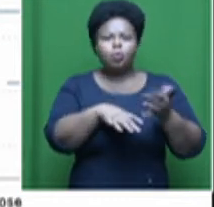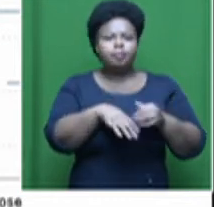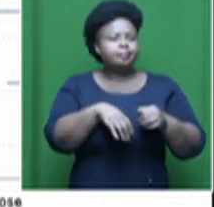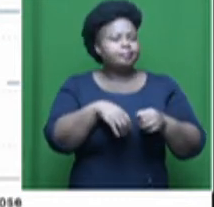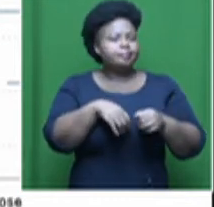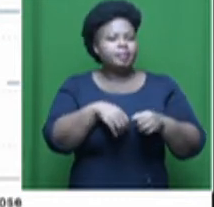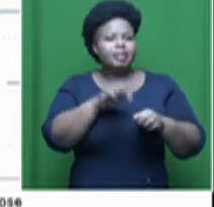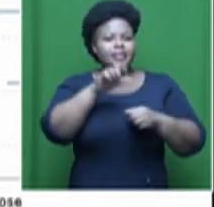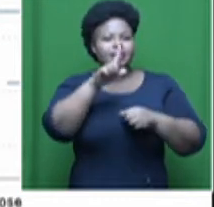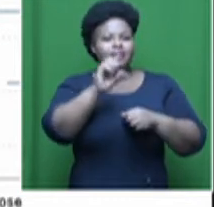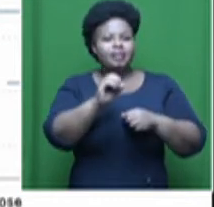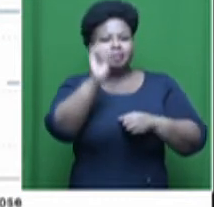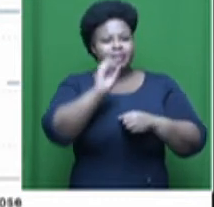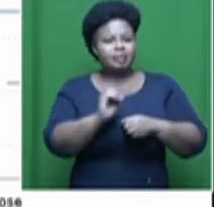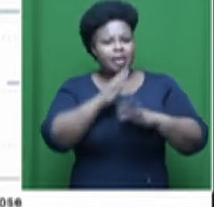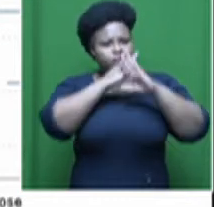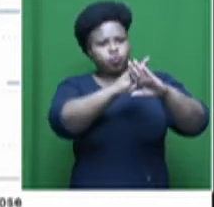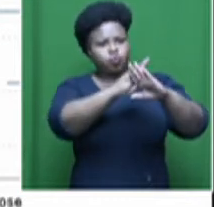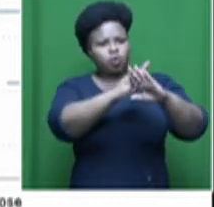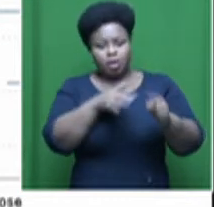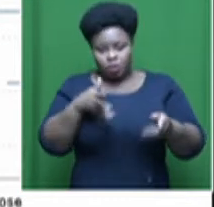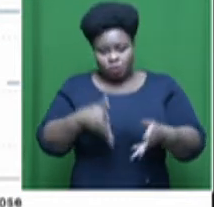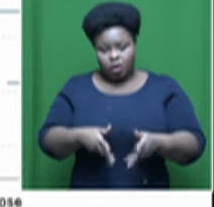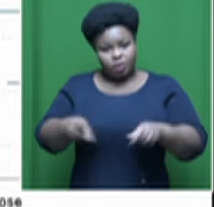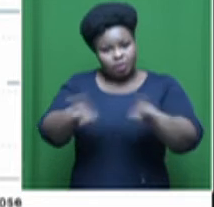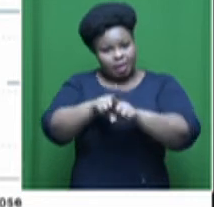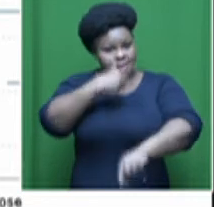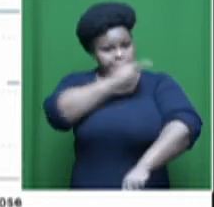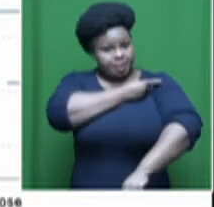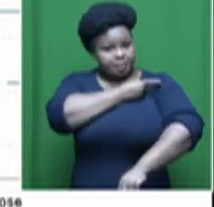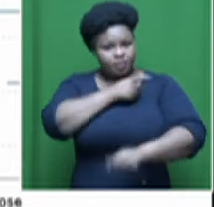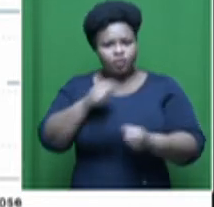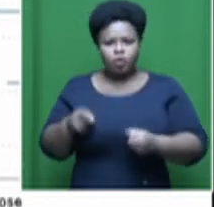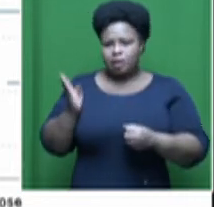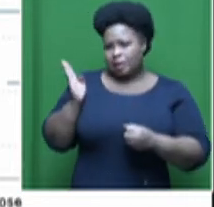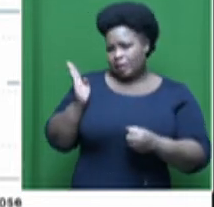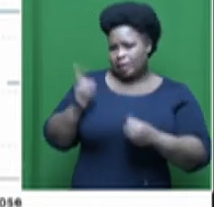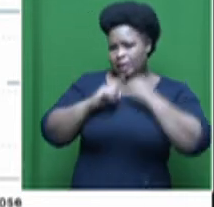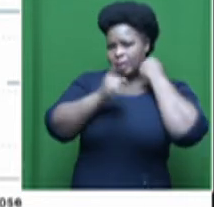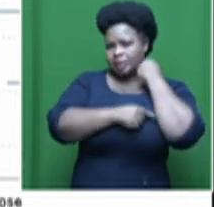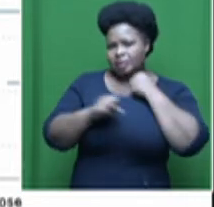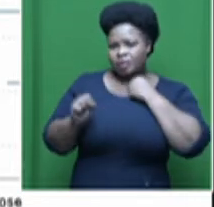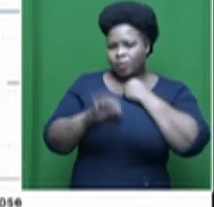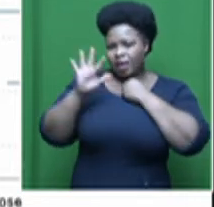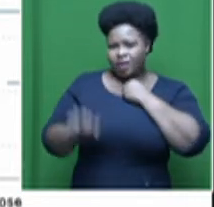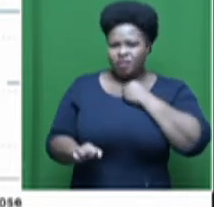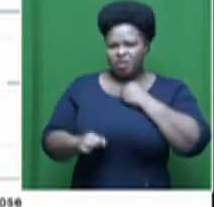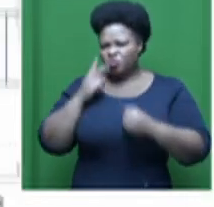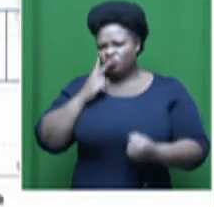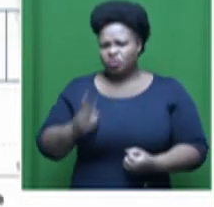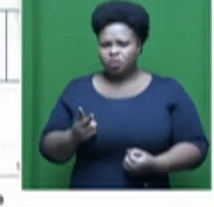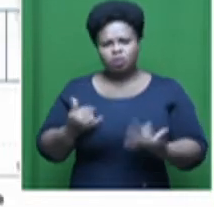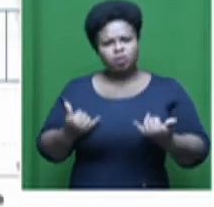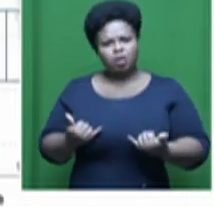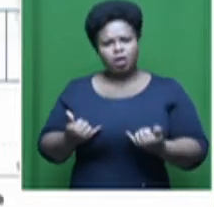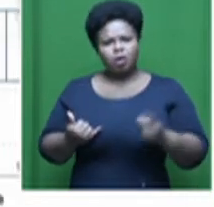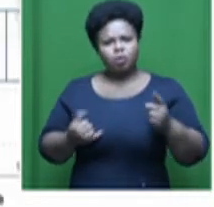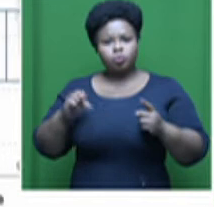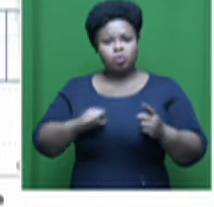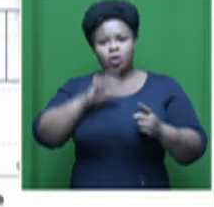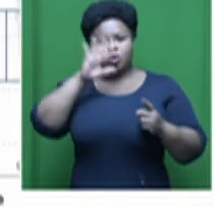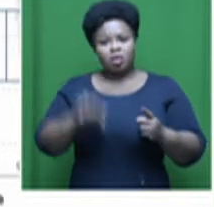immune responses of this vaccine, and South Africa is shown in the last column, what we see is that, in fact, the immune responses to this vaccine in